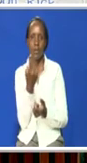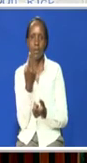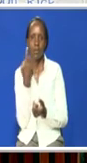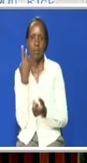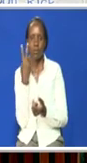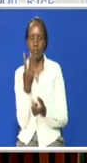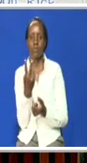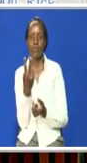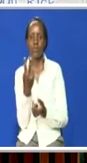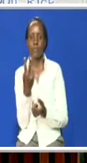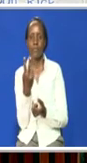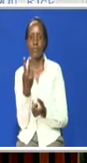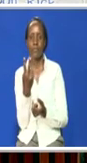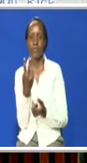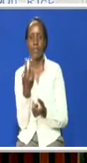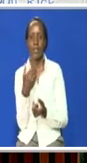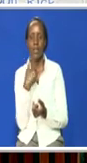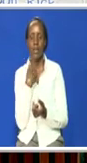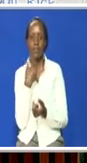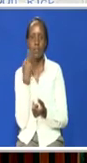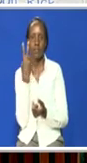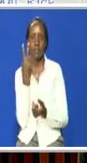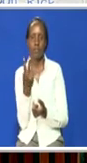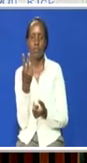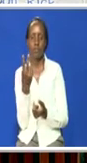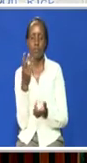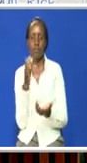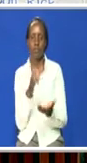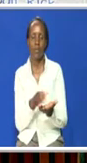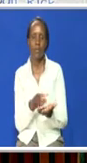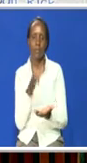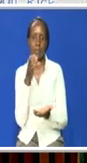1, 2. I have 2 cups.